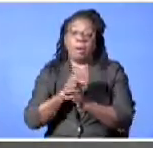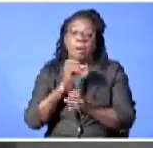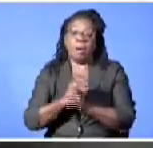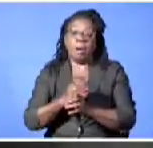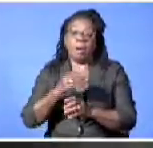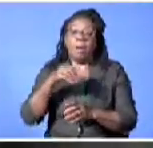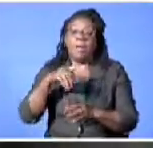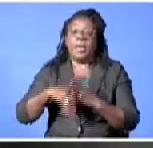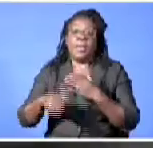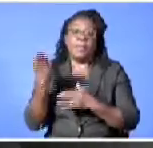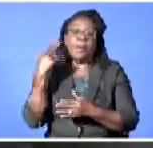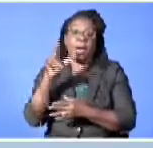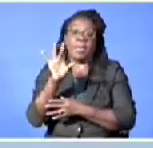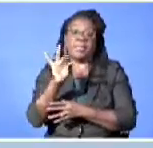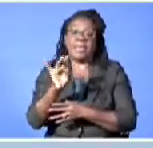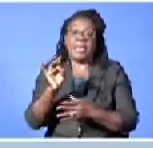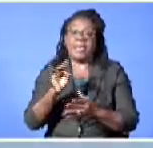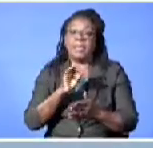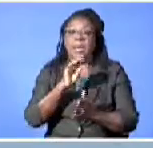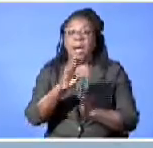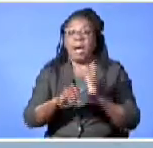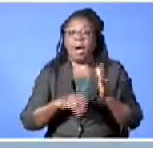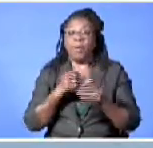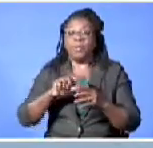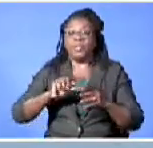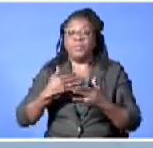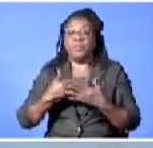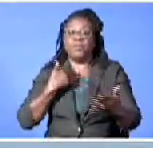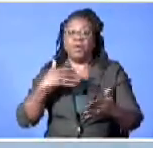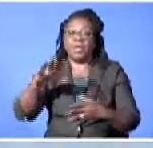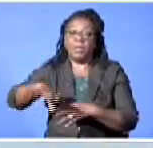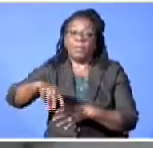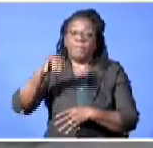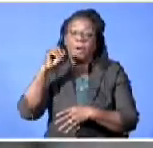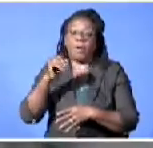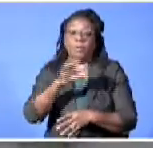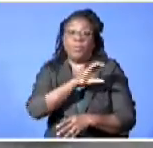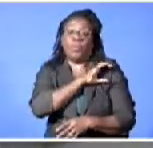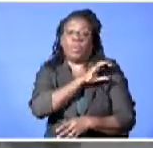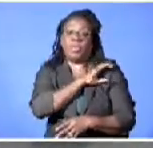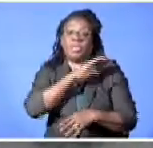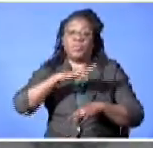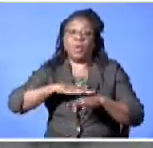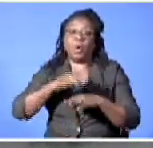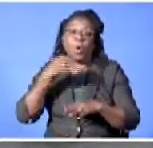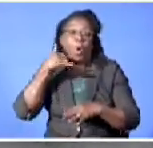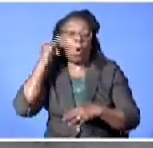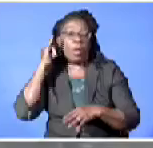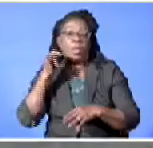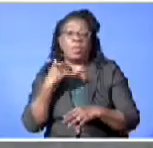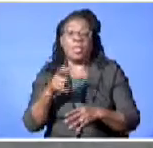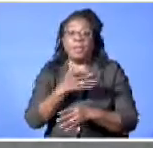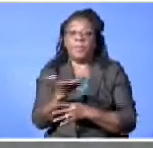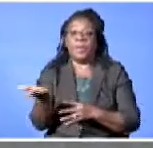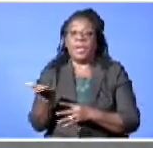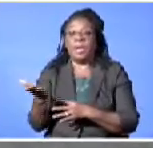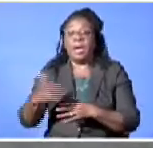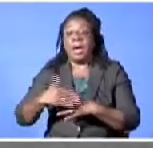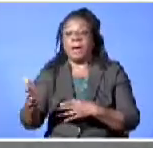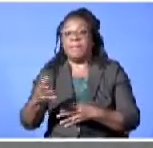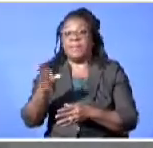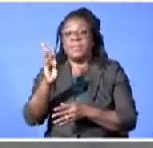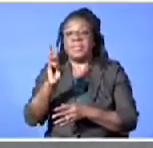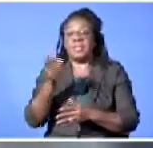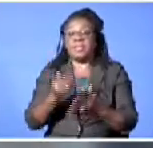last 8 hours of the discovery. Police were called to the scene shortly after 6 a.m. and are said to be following significant leads into